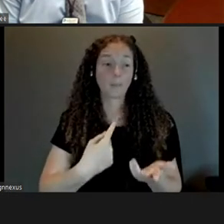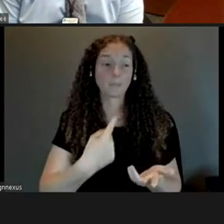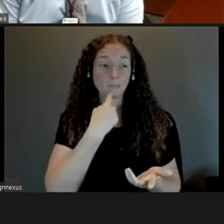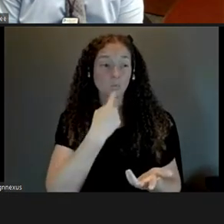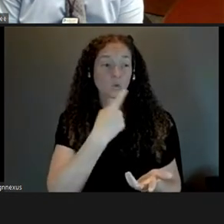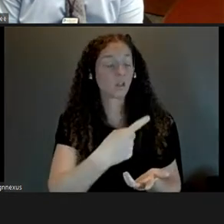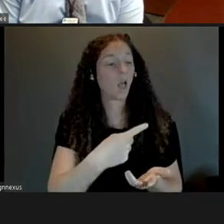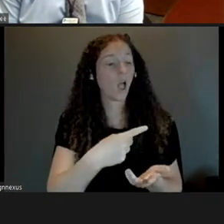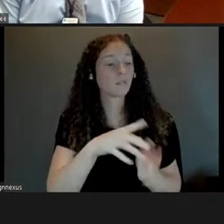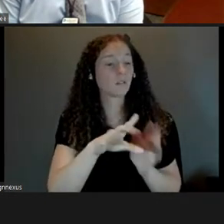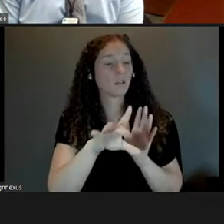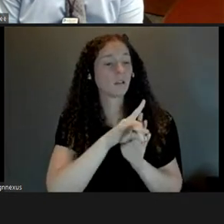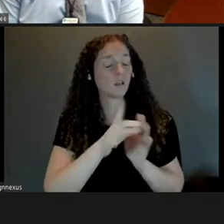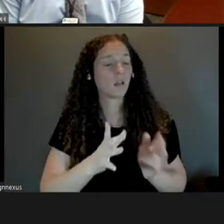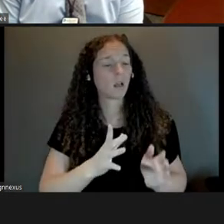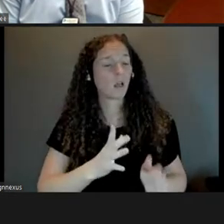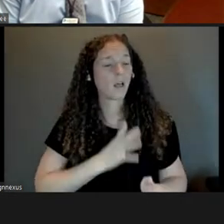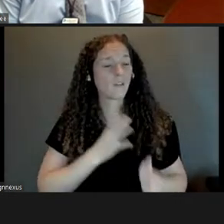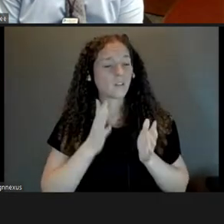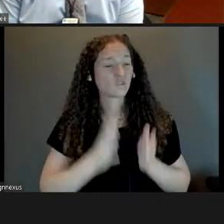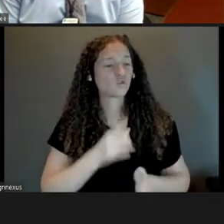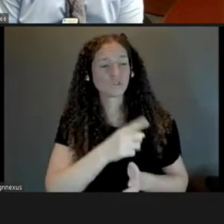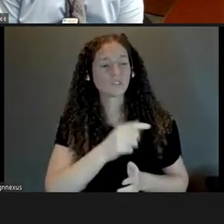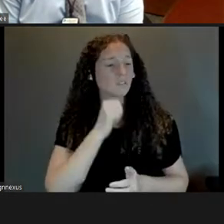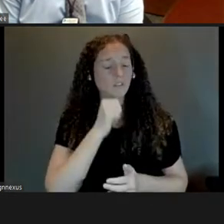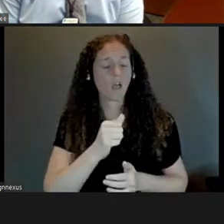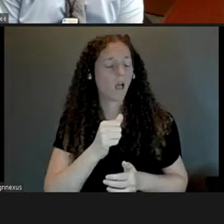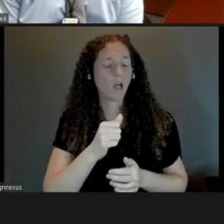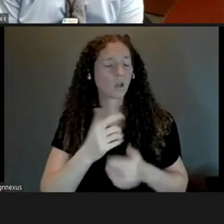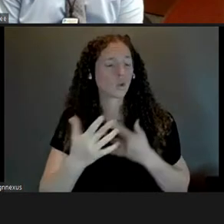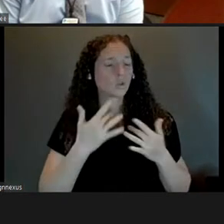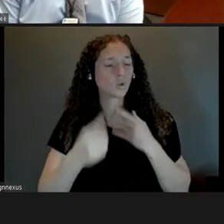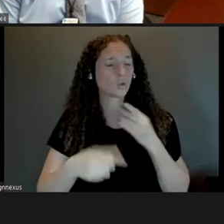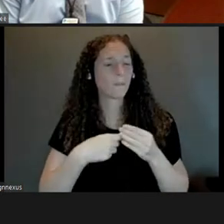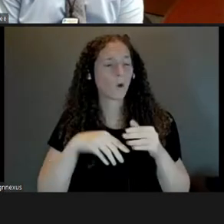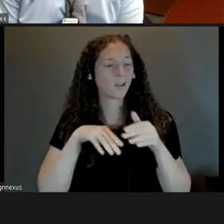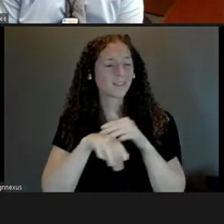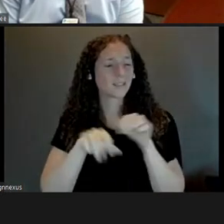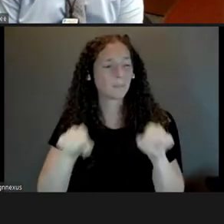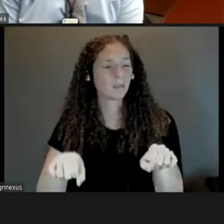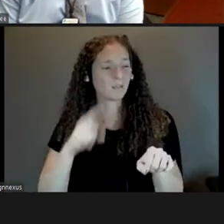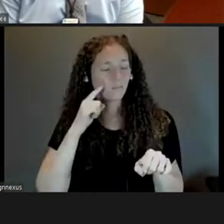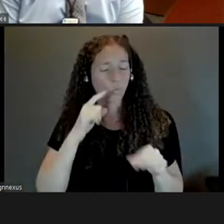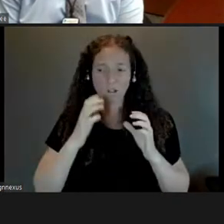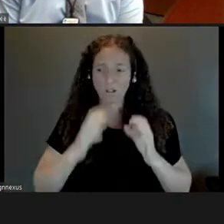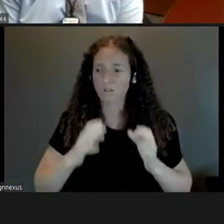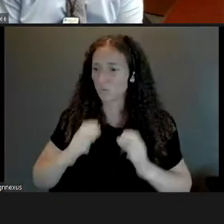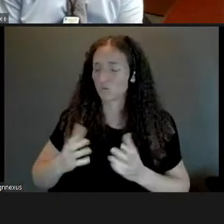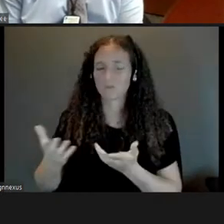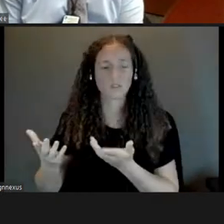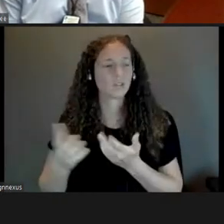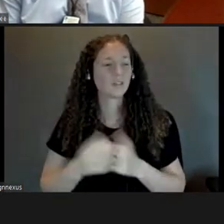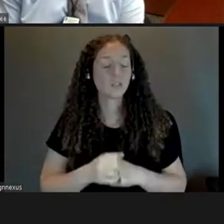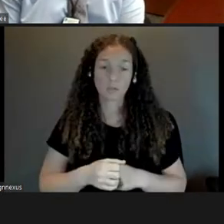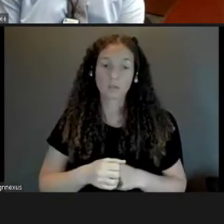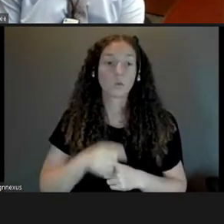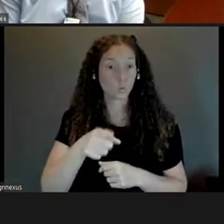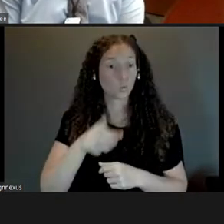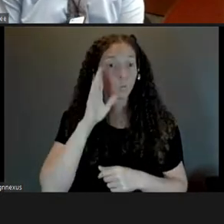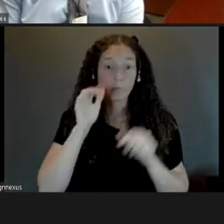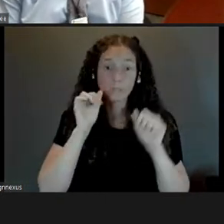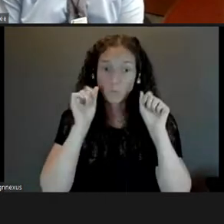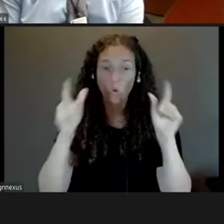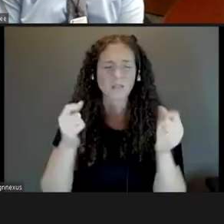worried about accessibility for her consumers and customers who live out there. you do have, you'd be surprised how many people